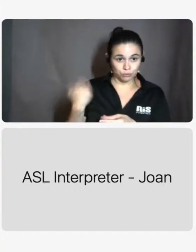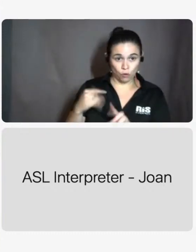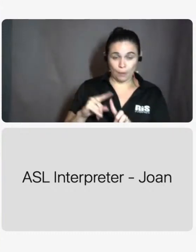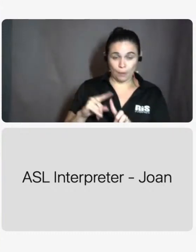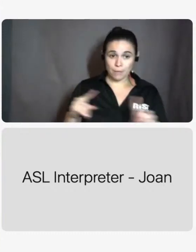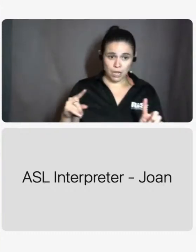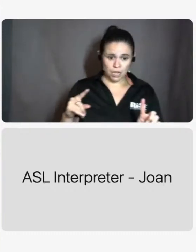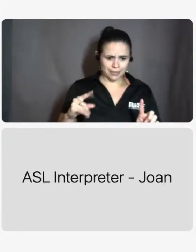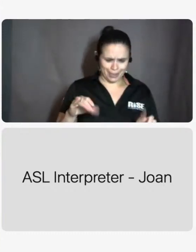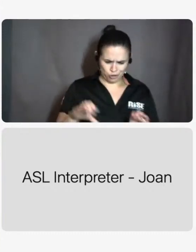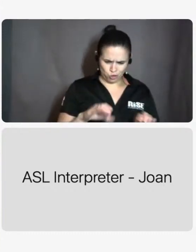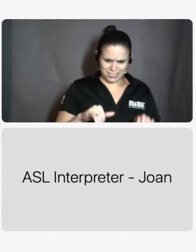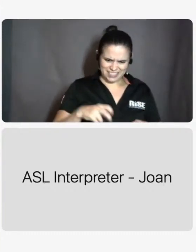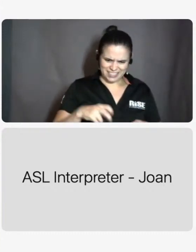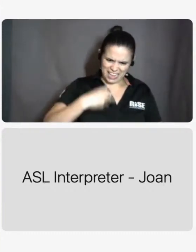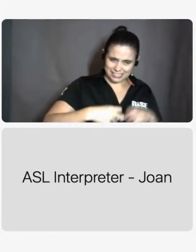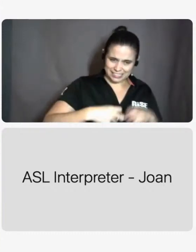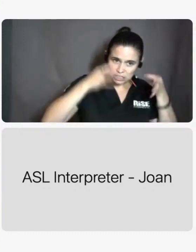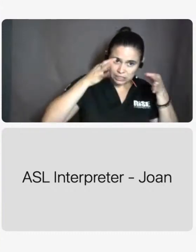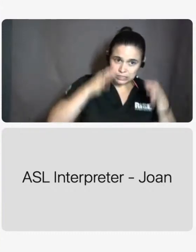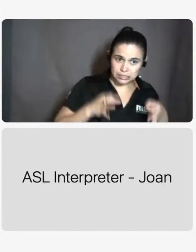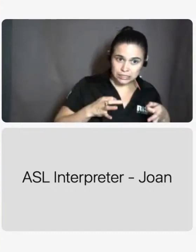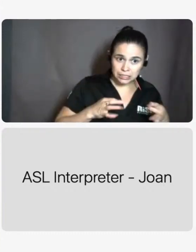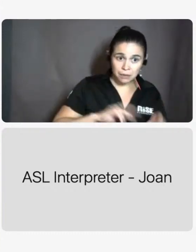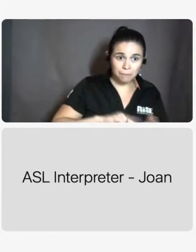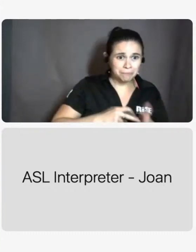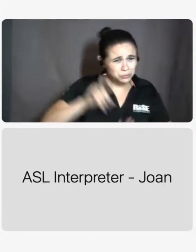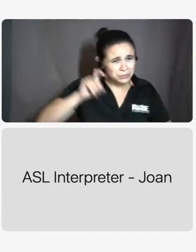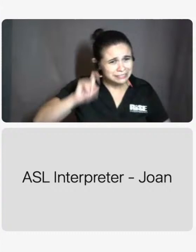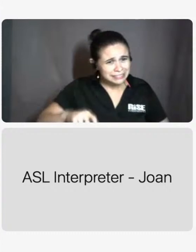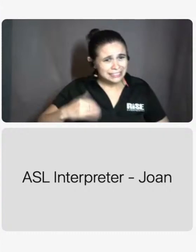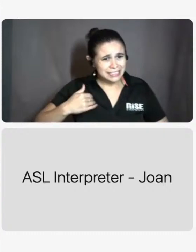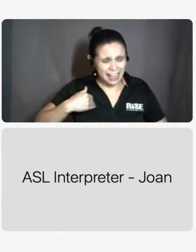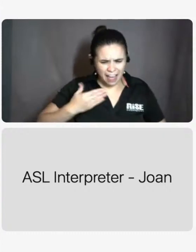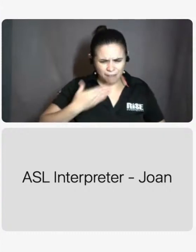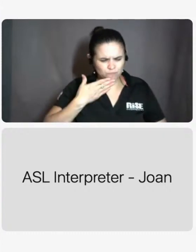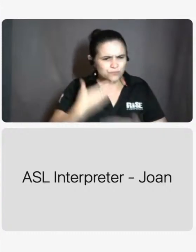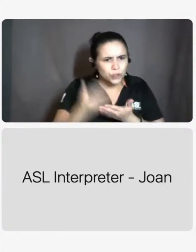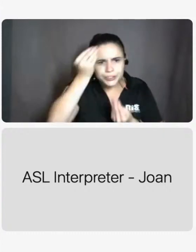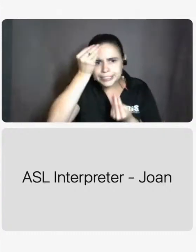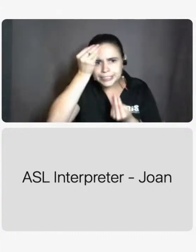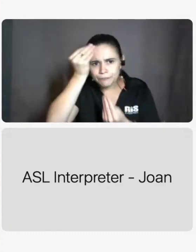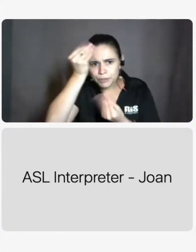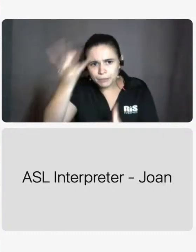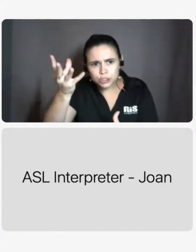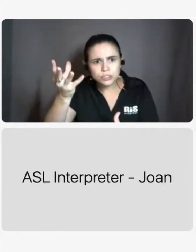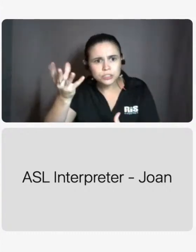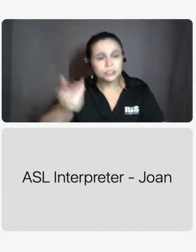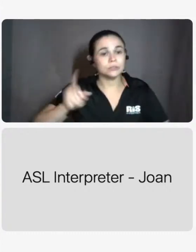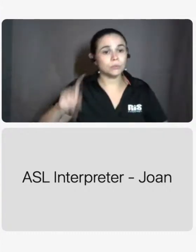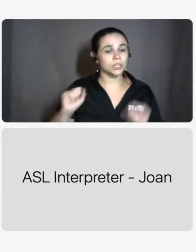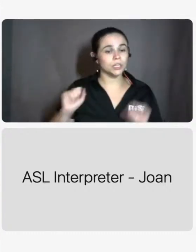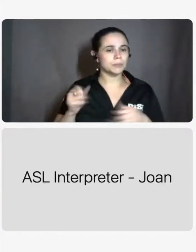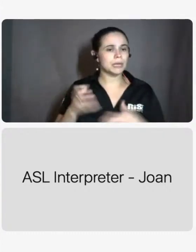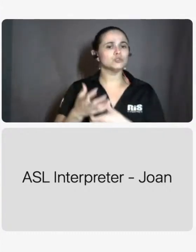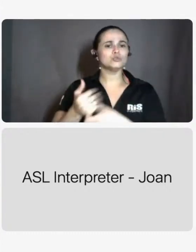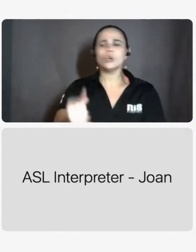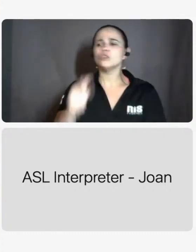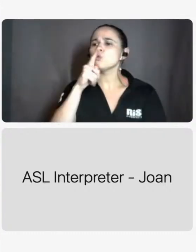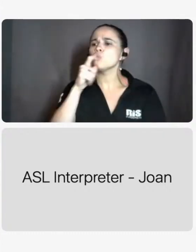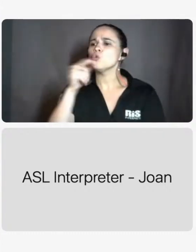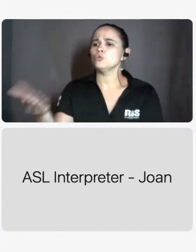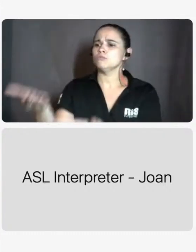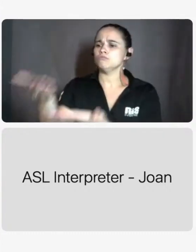informed. And we need to be able to trust the people who are giving us the information. And